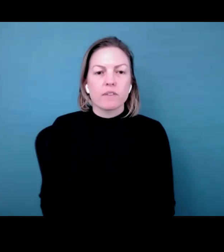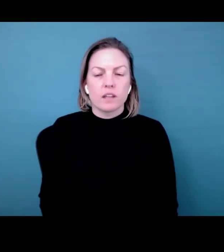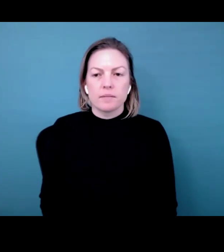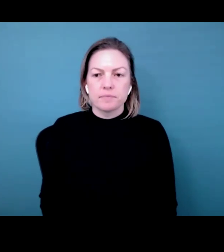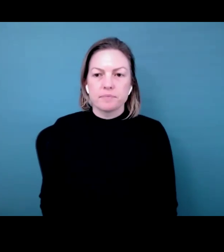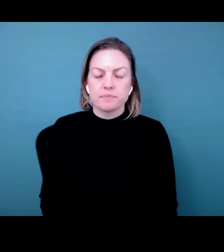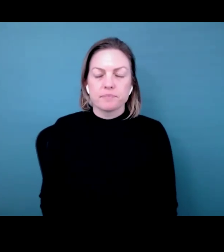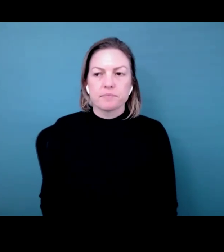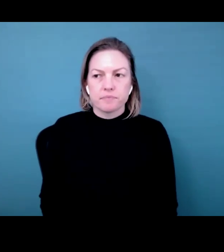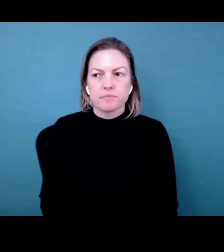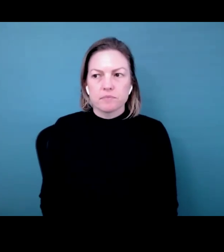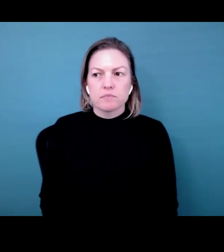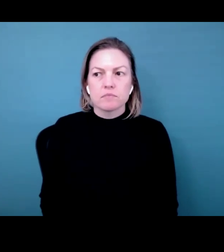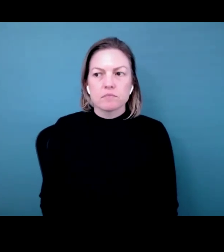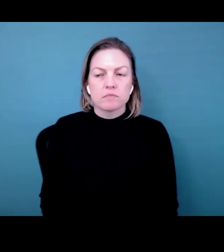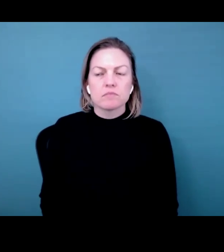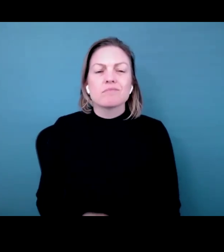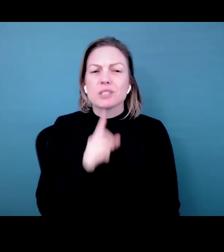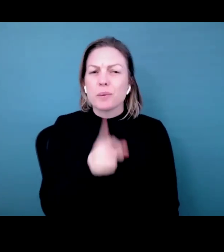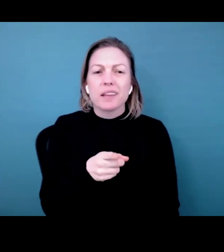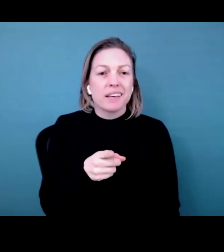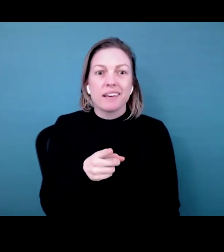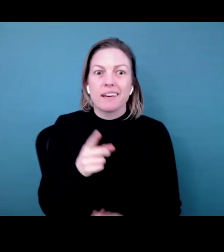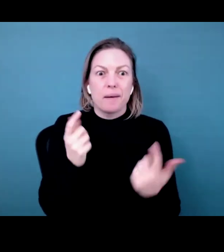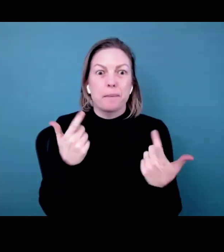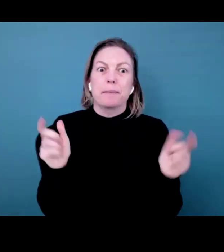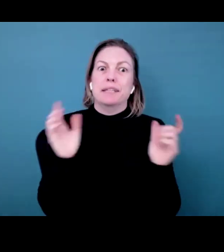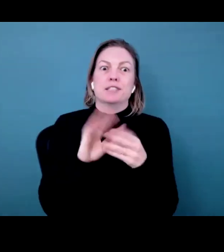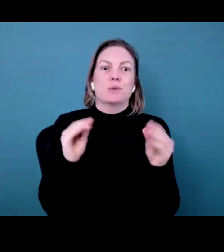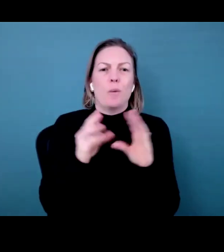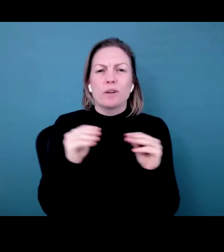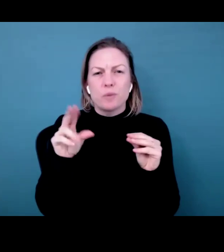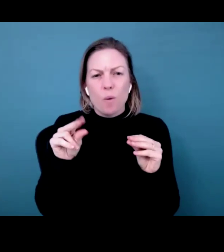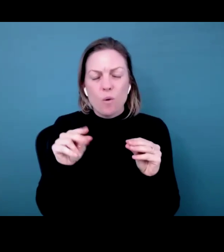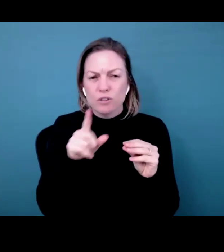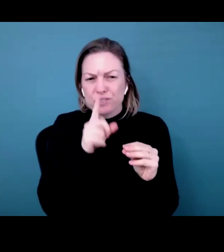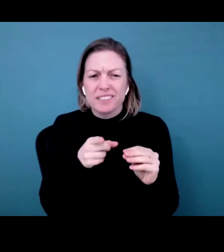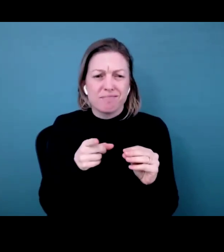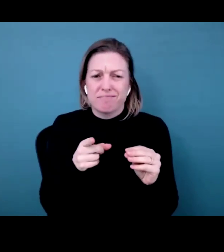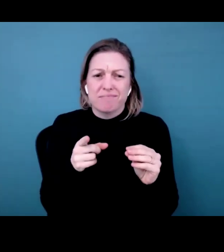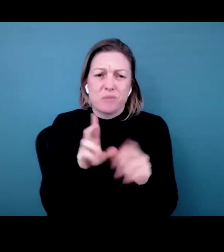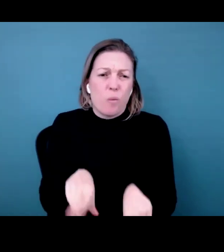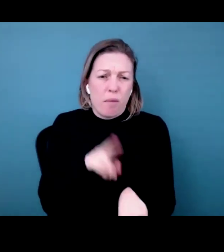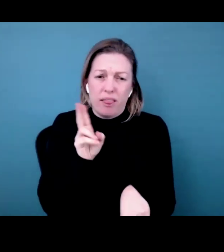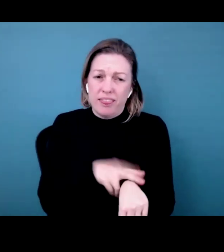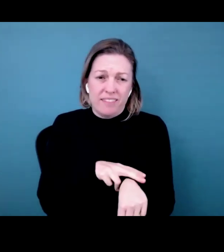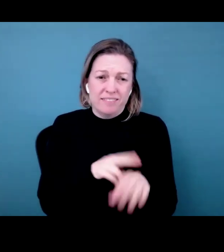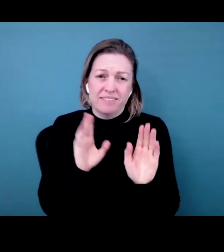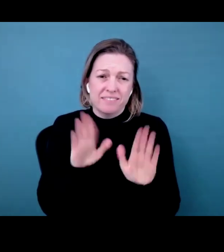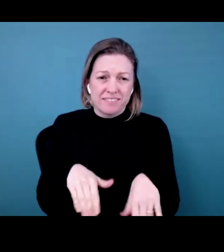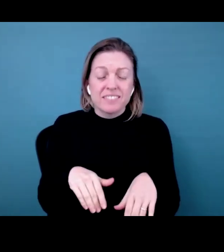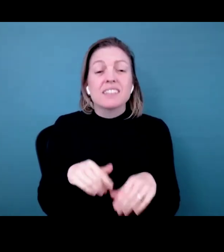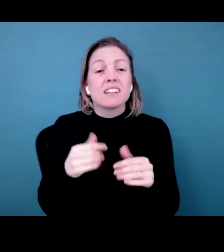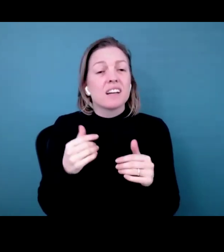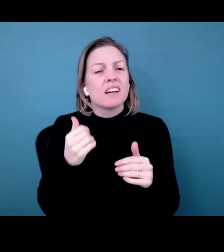not an extraordinary story. In fact, it is exceptionally ordinary. I think it's very